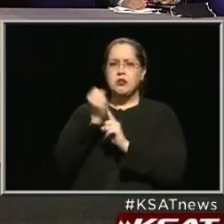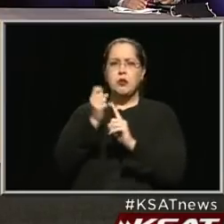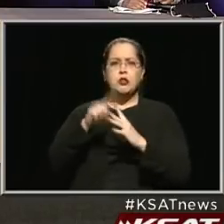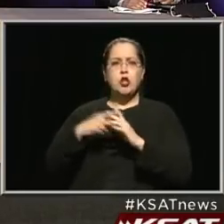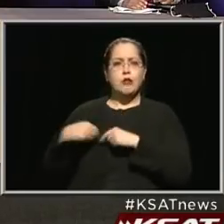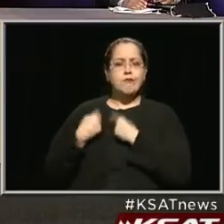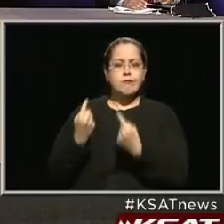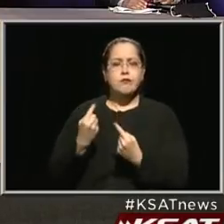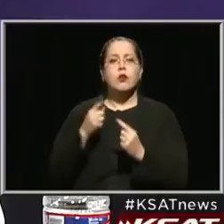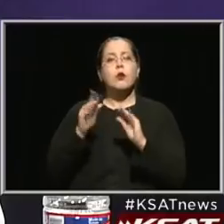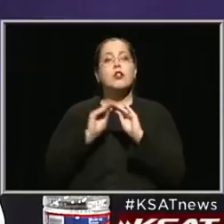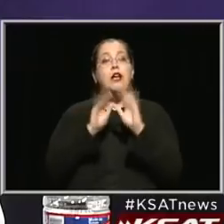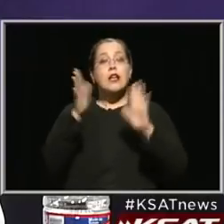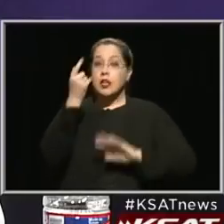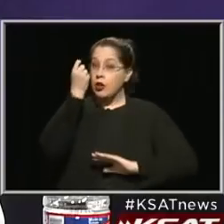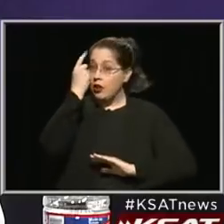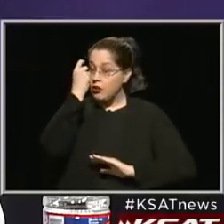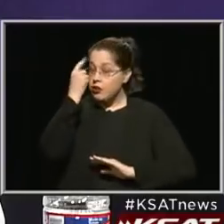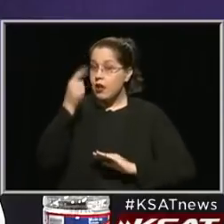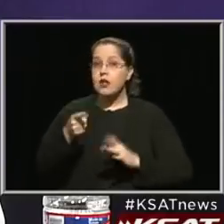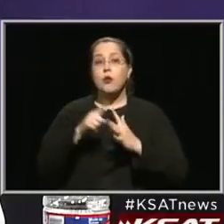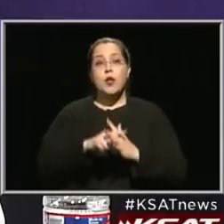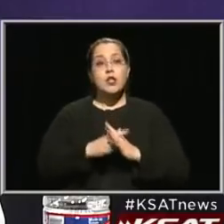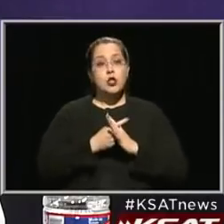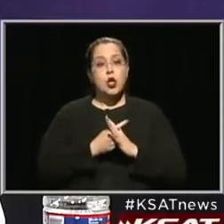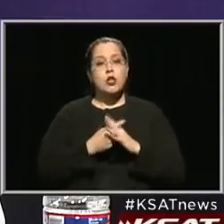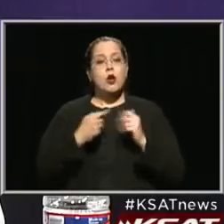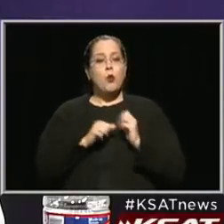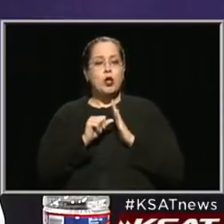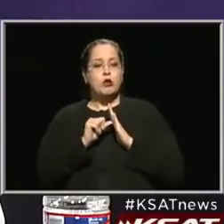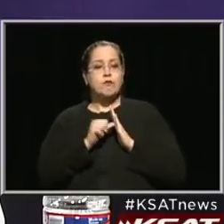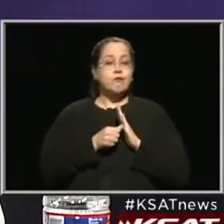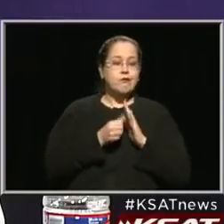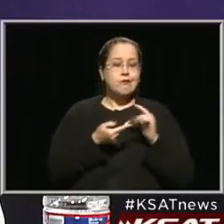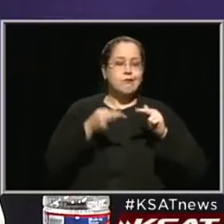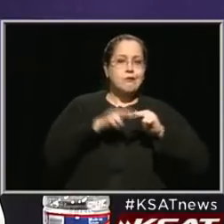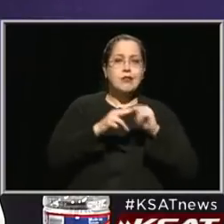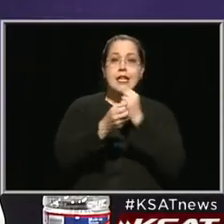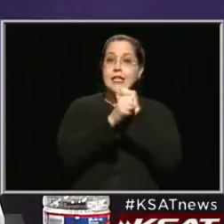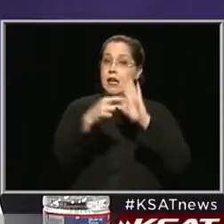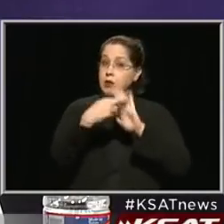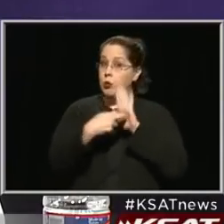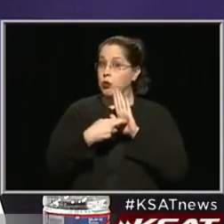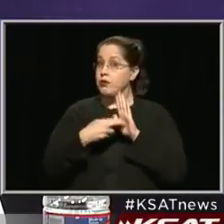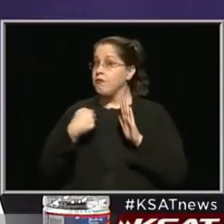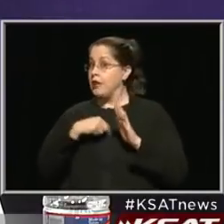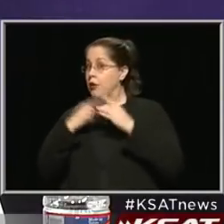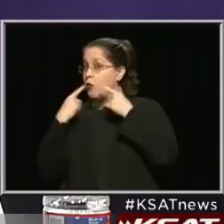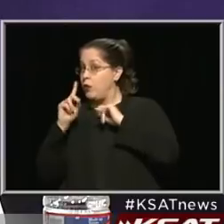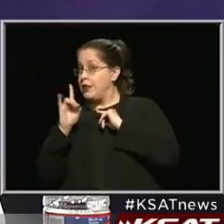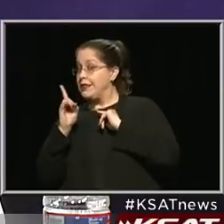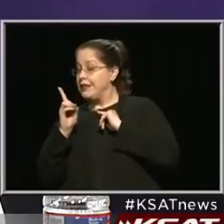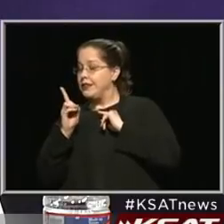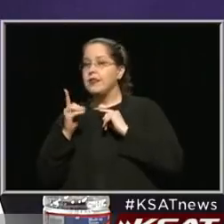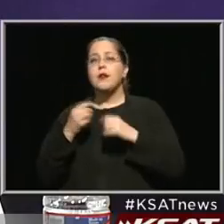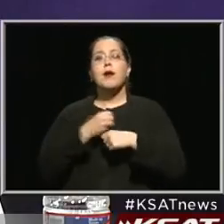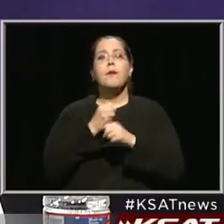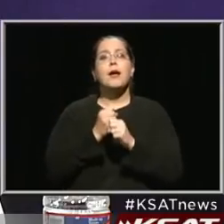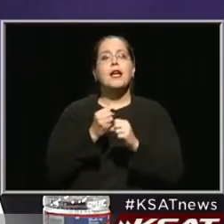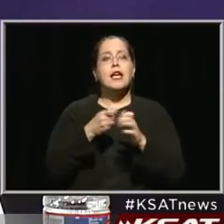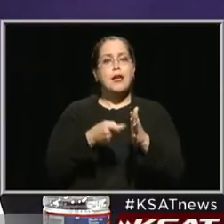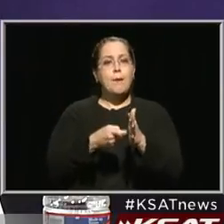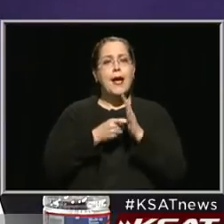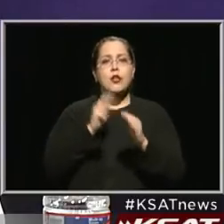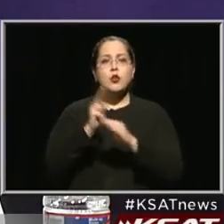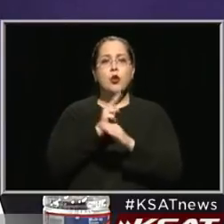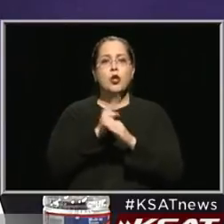clear understanding when this started that we could enhance the safety measures, which is what we did, by making the mandatory